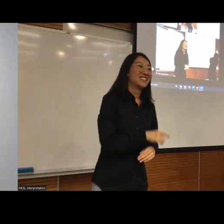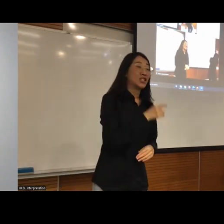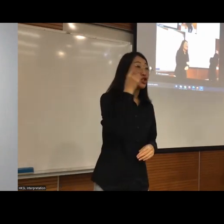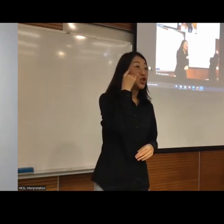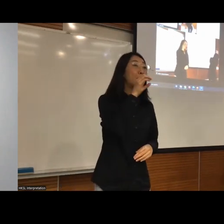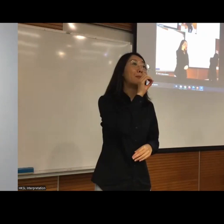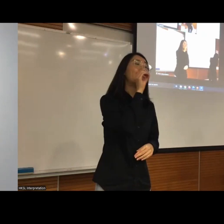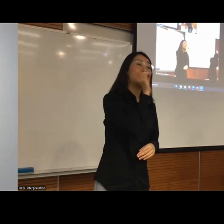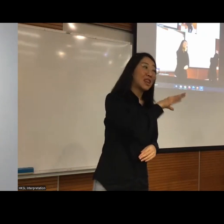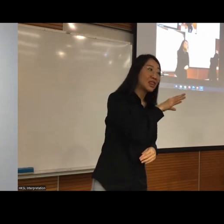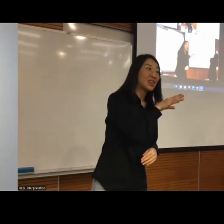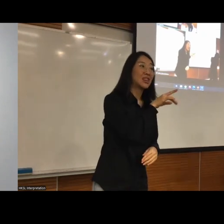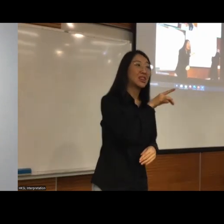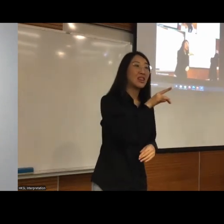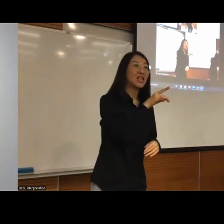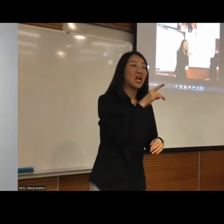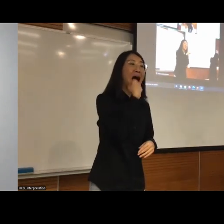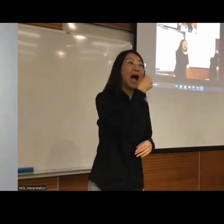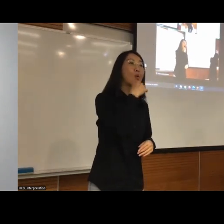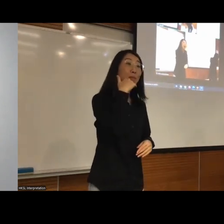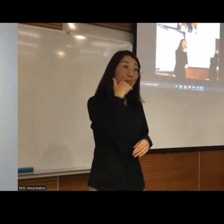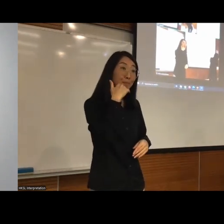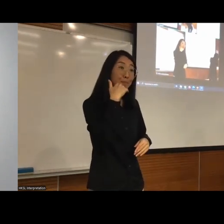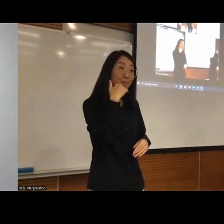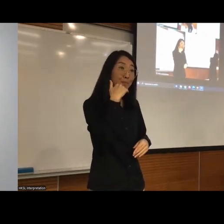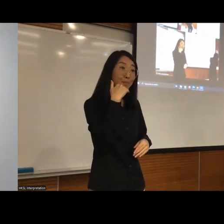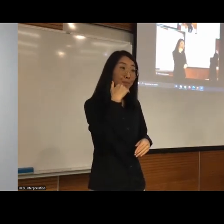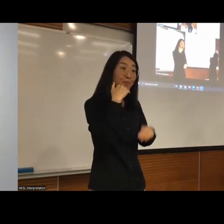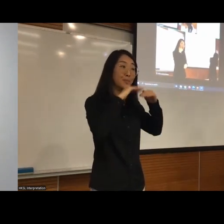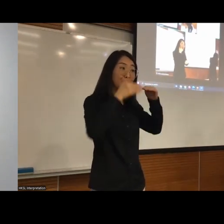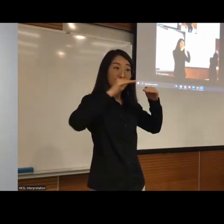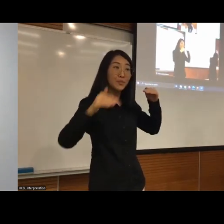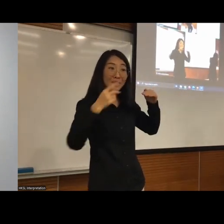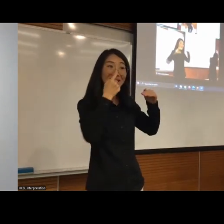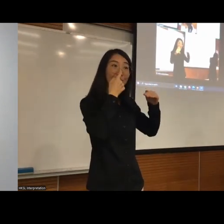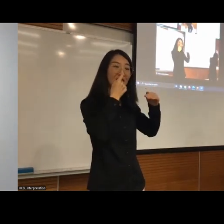is a necessity to practice accented